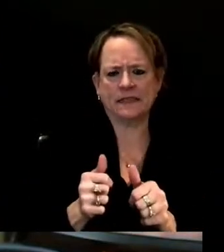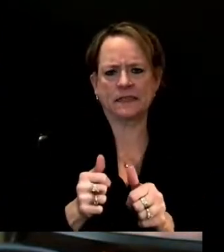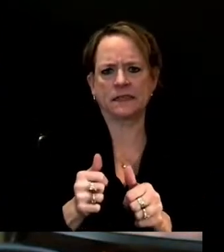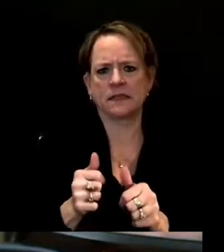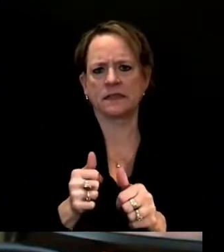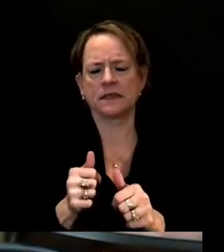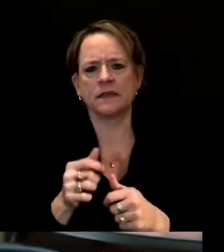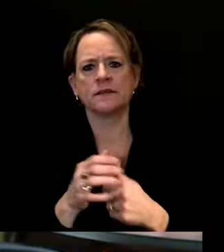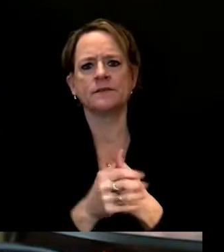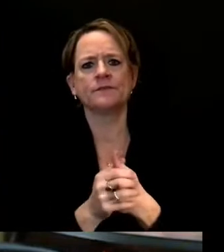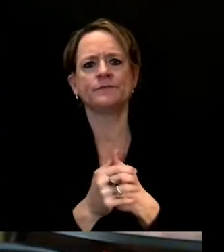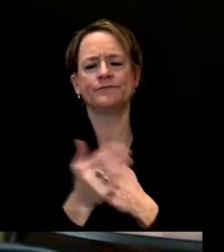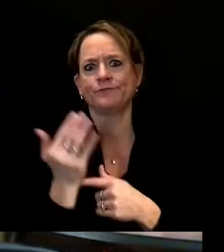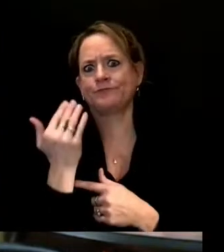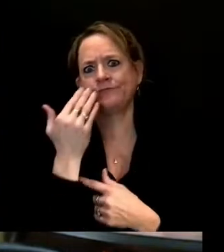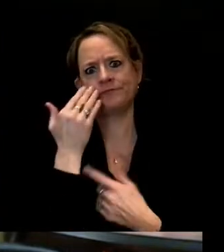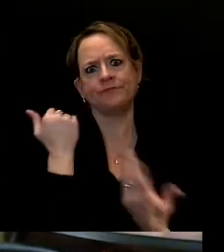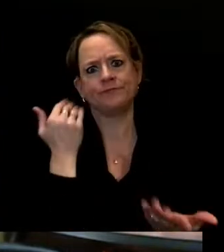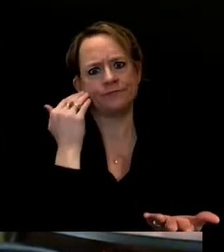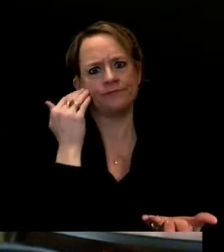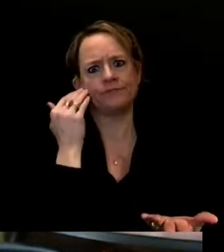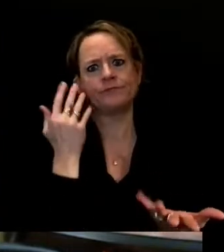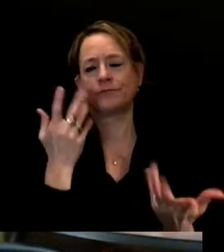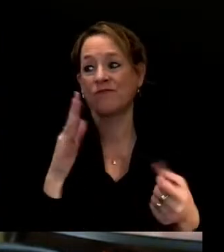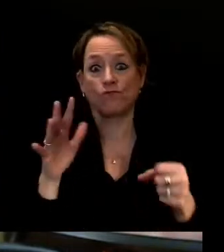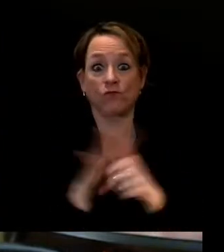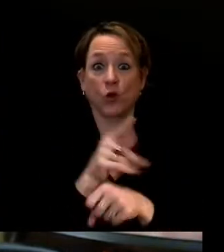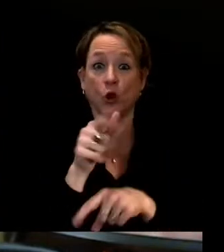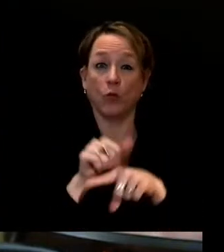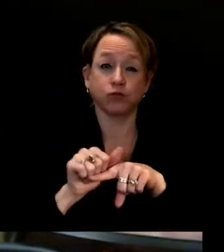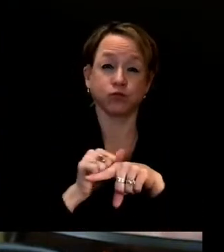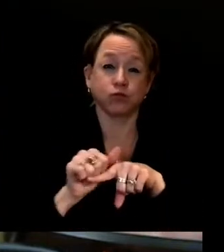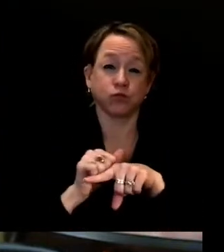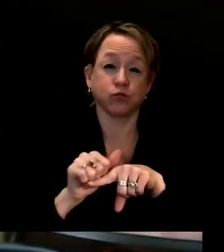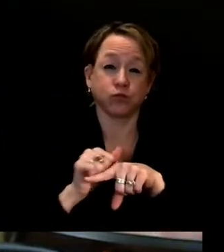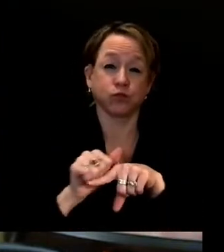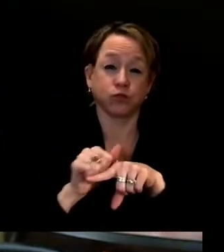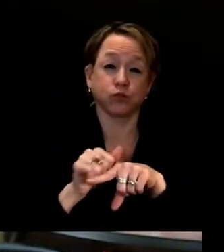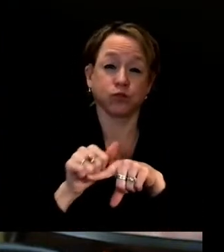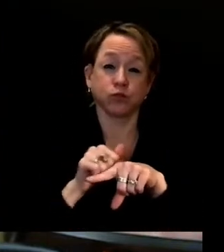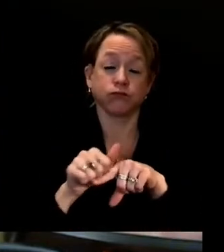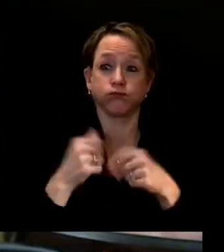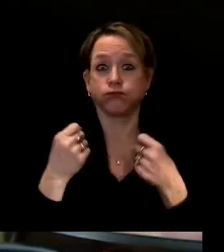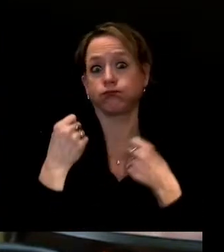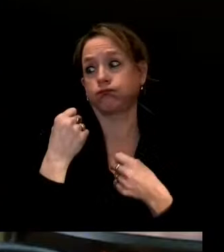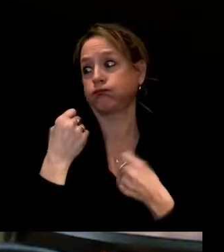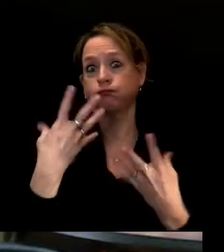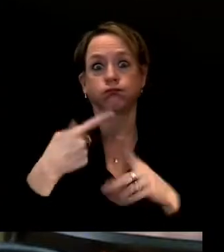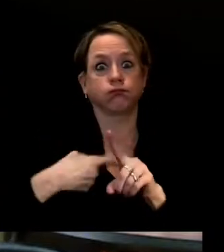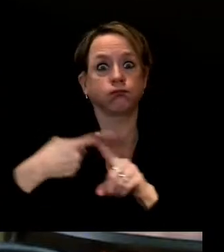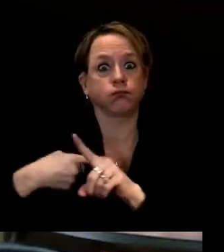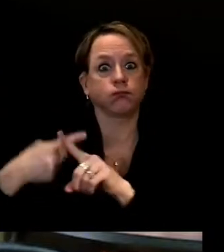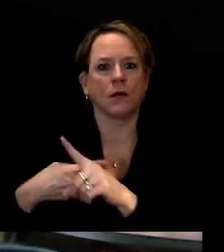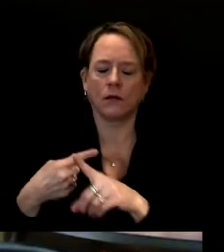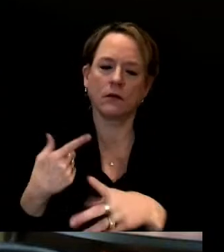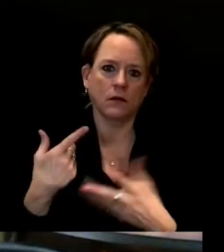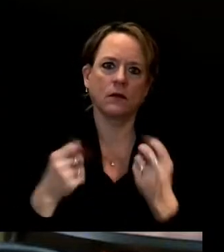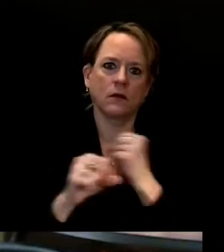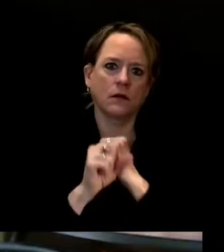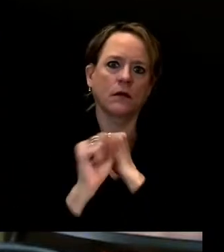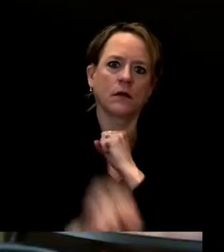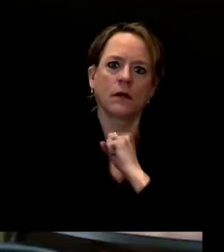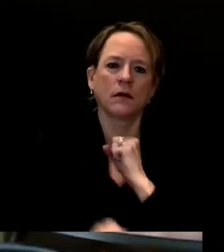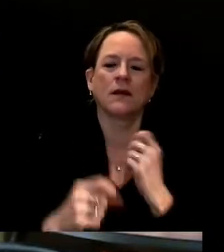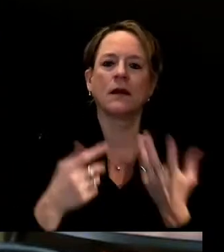standard, the full training program, is something that we very much want people to be able to work their way all the way through. That said, we